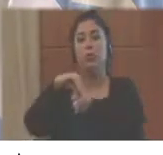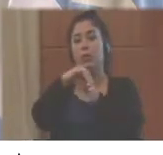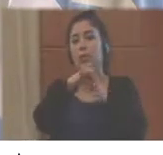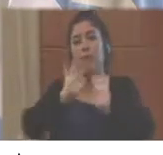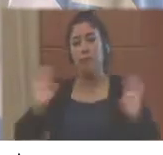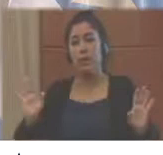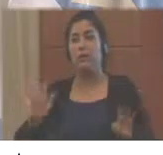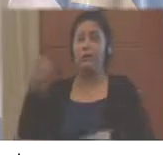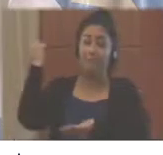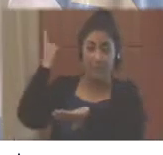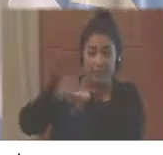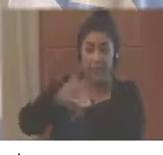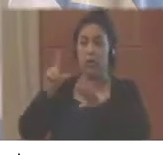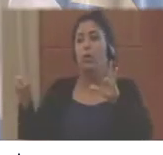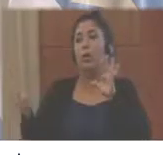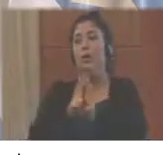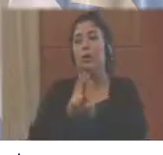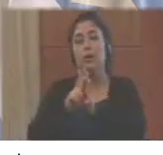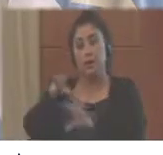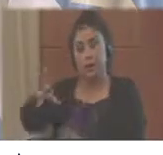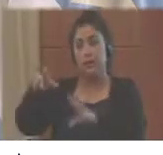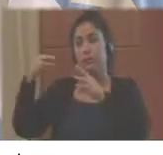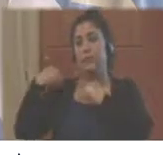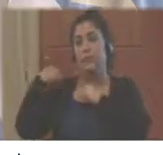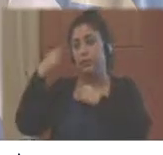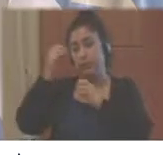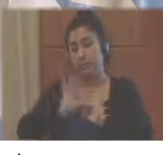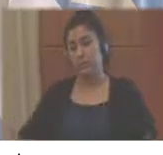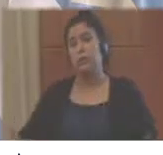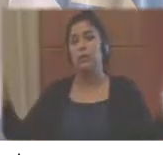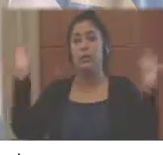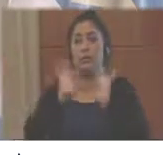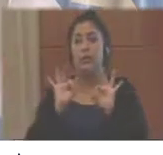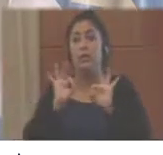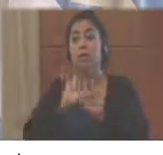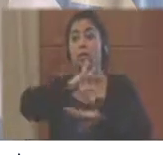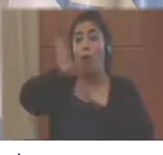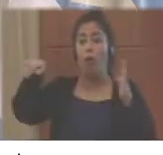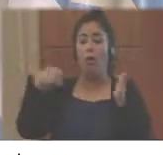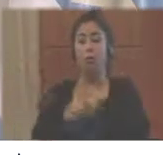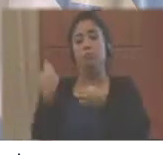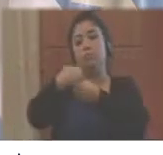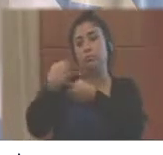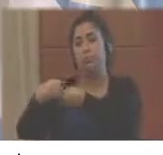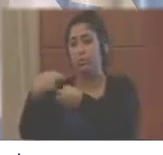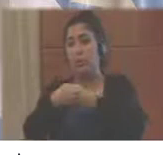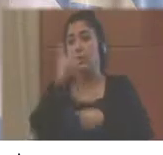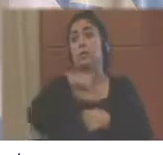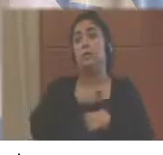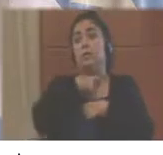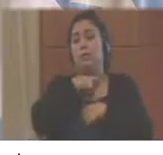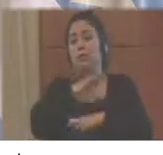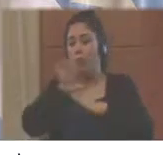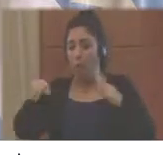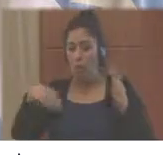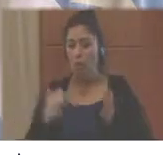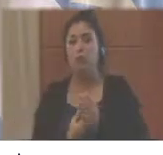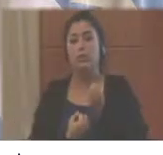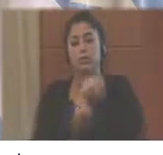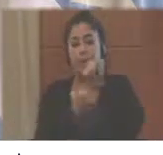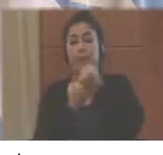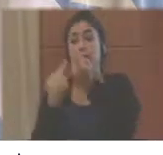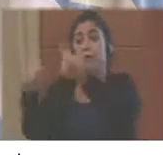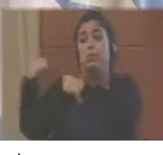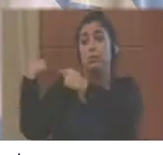mandatory accord rather than a guideline or an orientation. And we believe that the important players